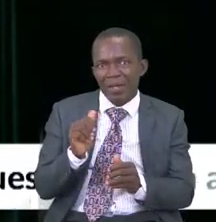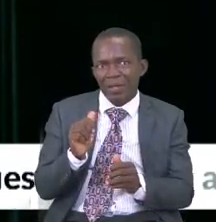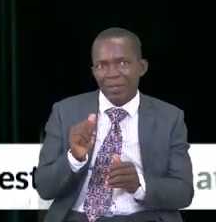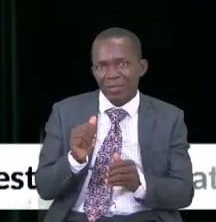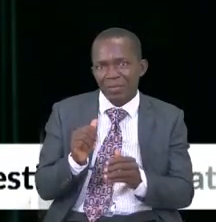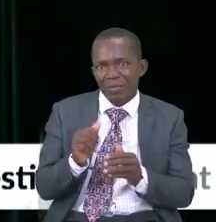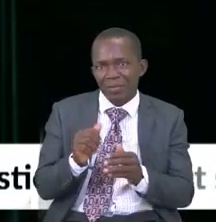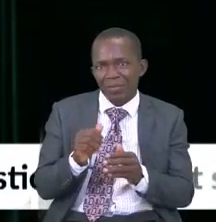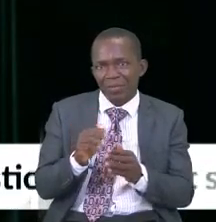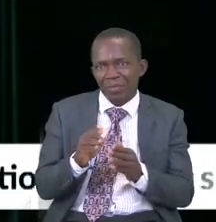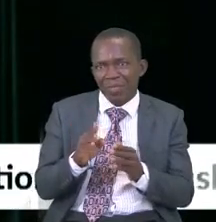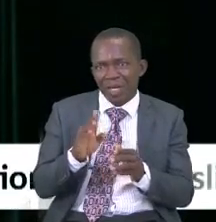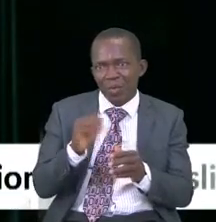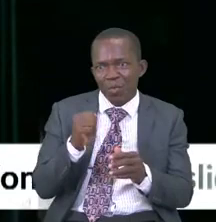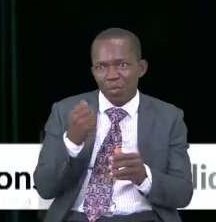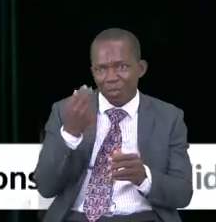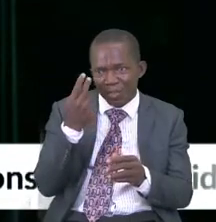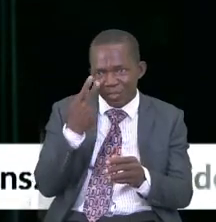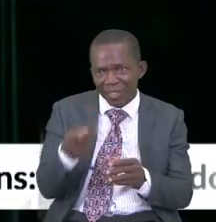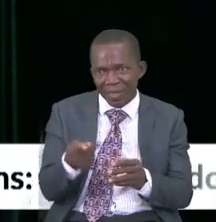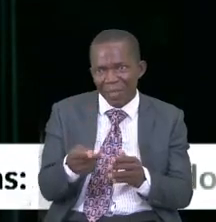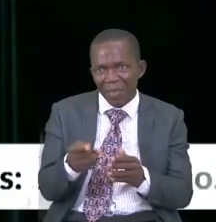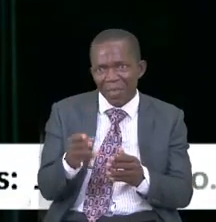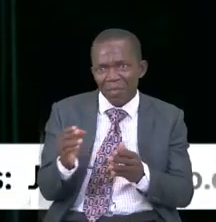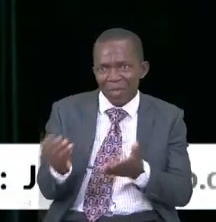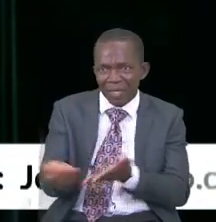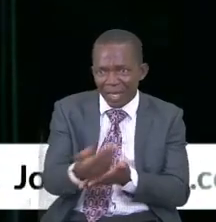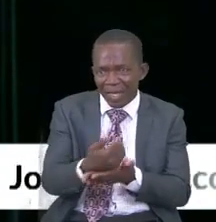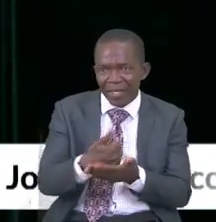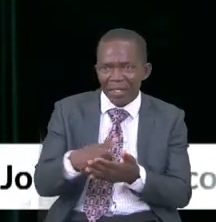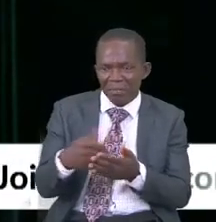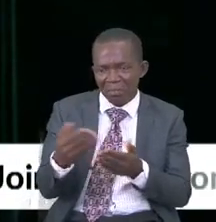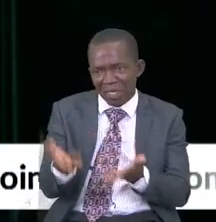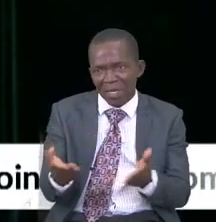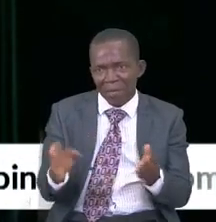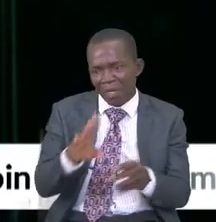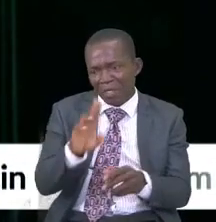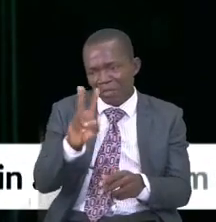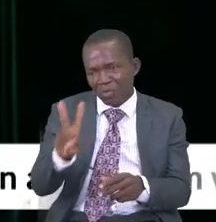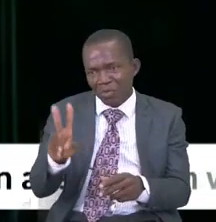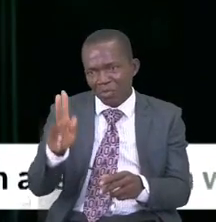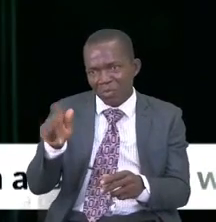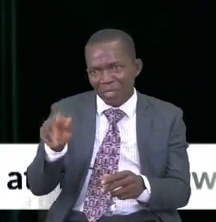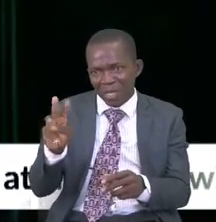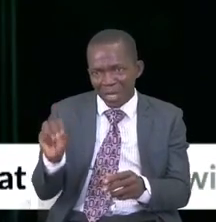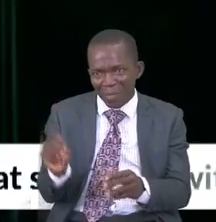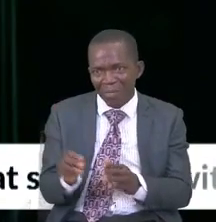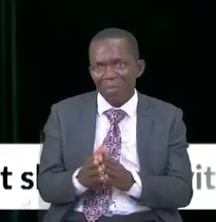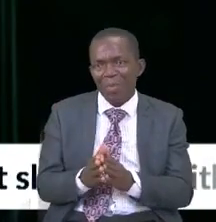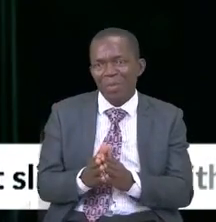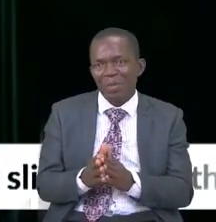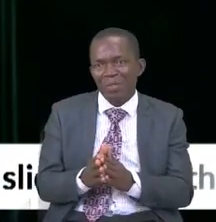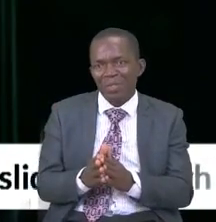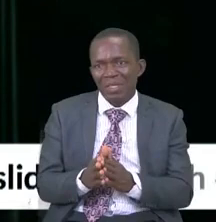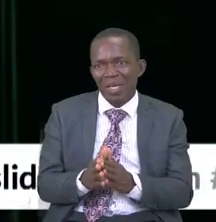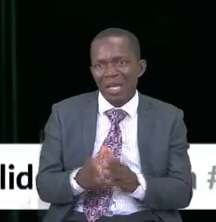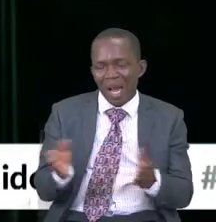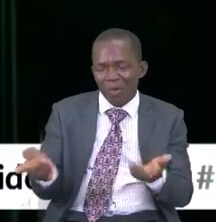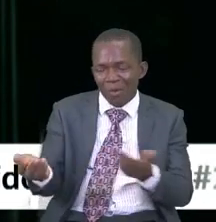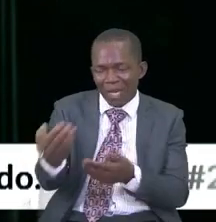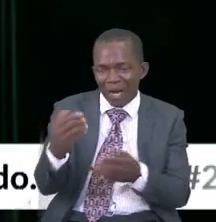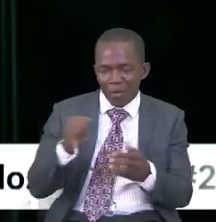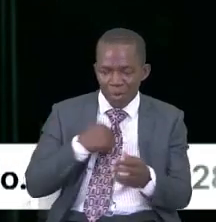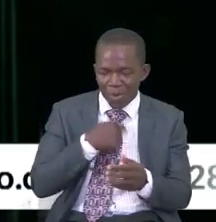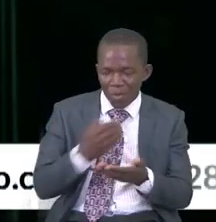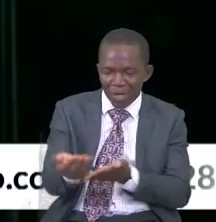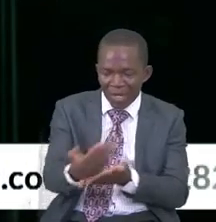everybody must gather. Gather here by, it could be 2 p.m. or 3 p.m. or whatever. He made it exciting. And then we'll gather. And